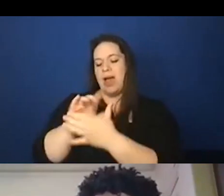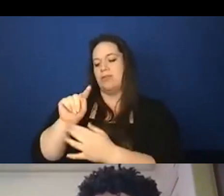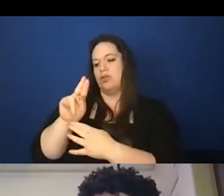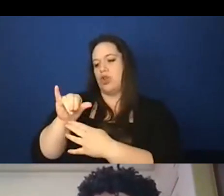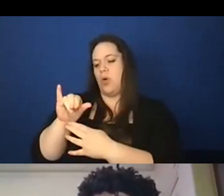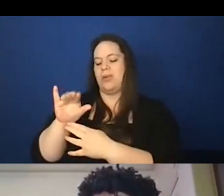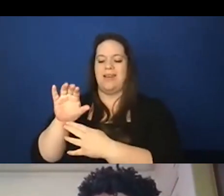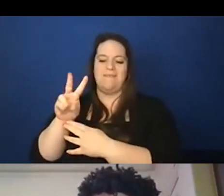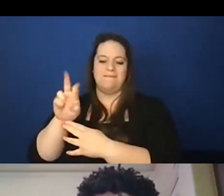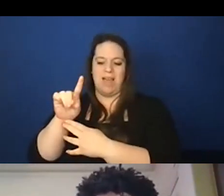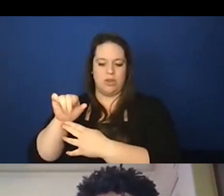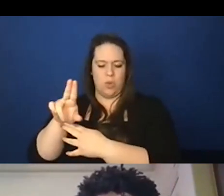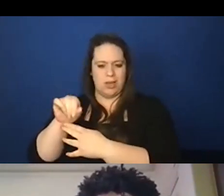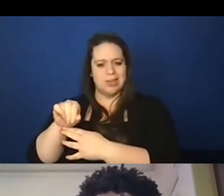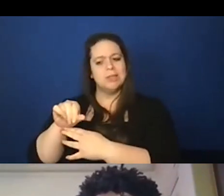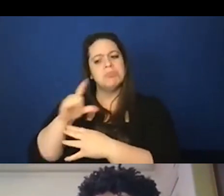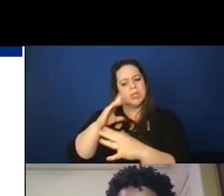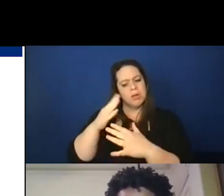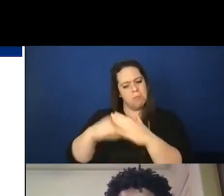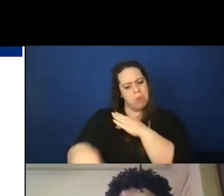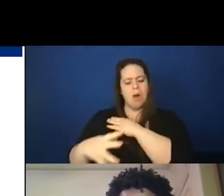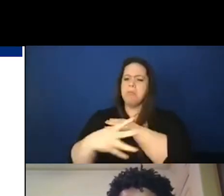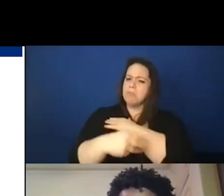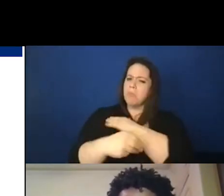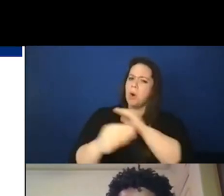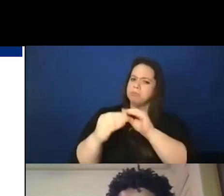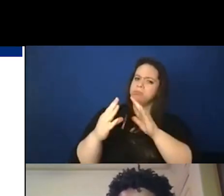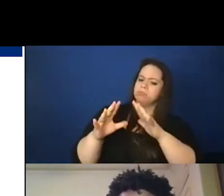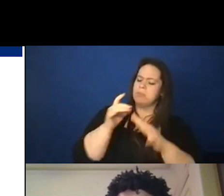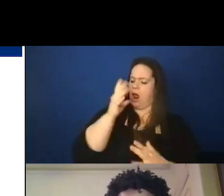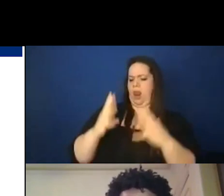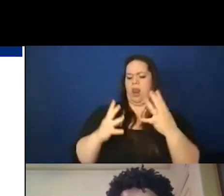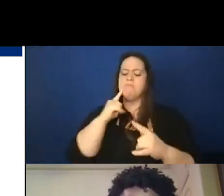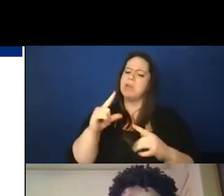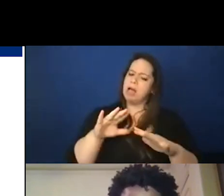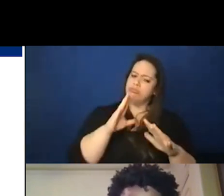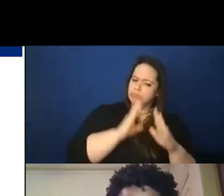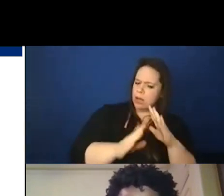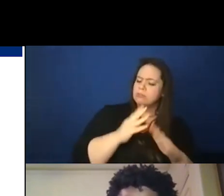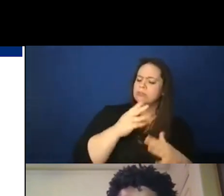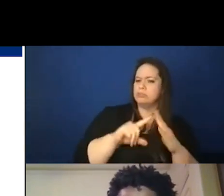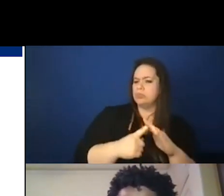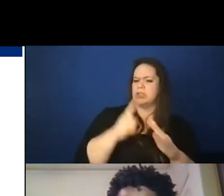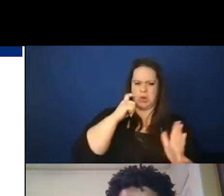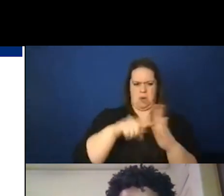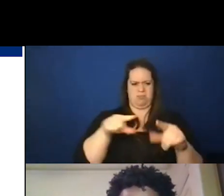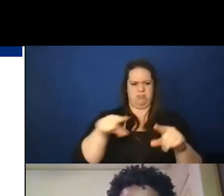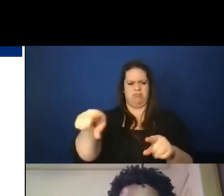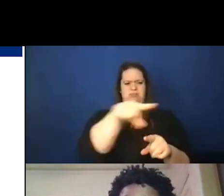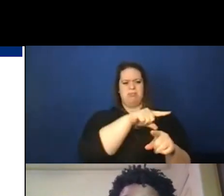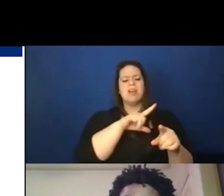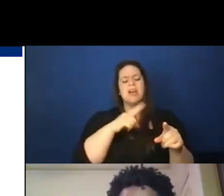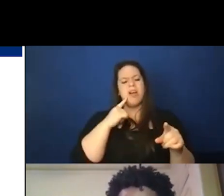beginnings in the Bronx, New York, Dr. Vasquez understood that something dramatic had to be done to confront the challenges presented by a healthcare